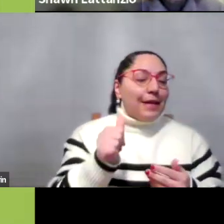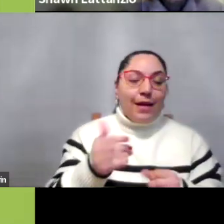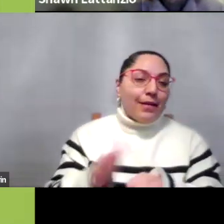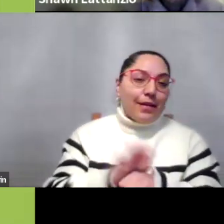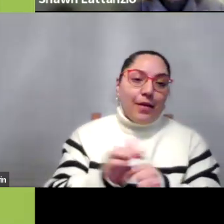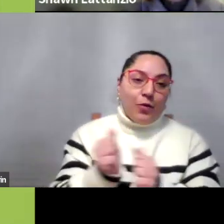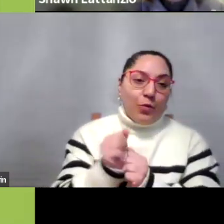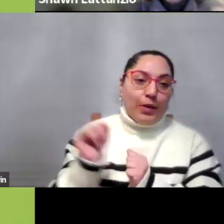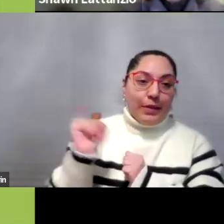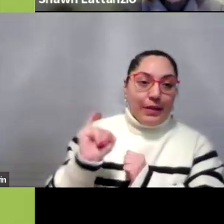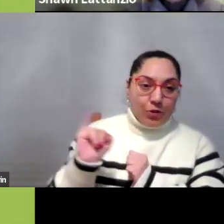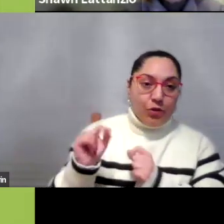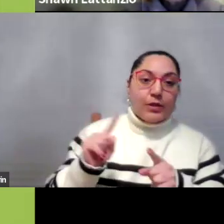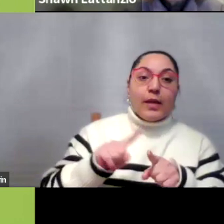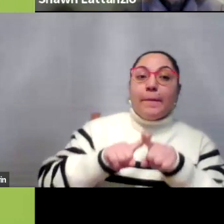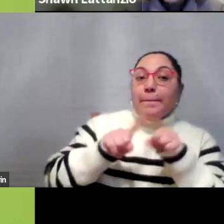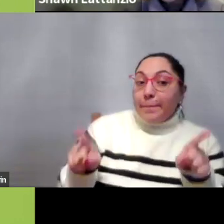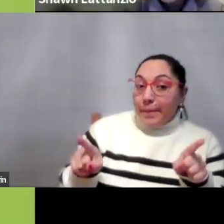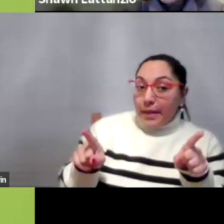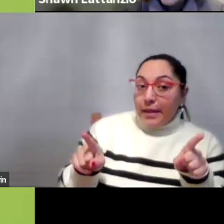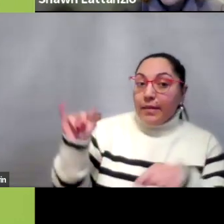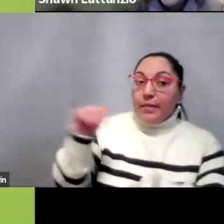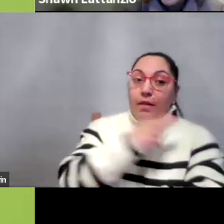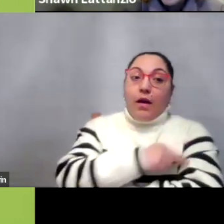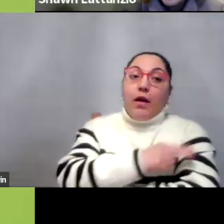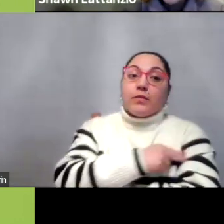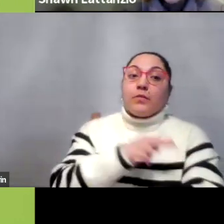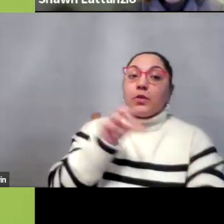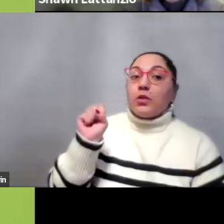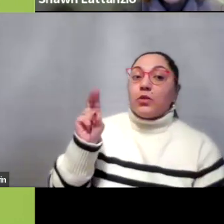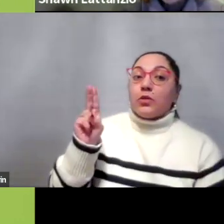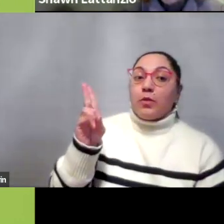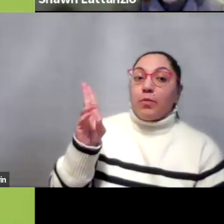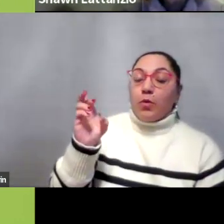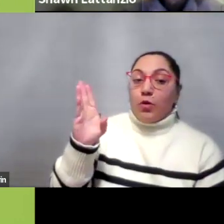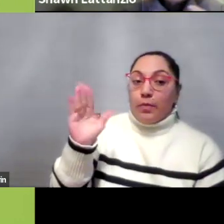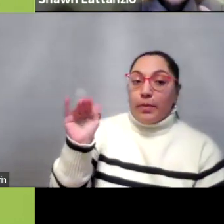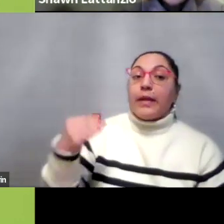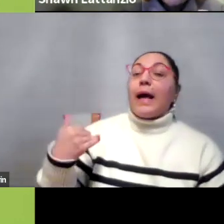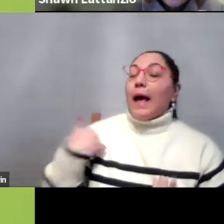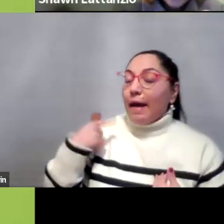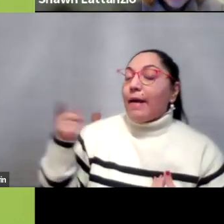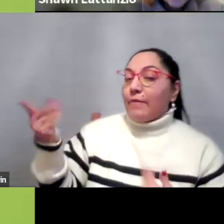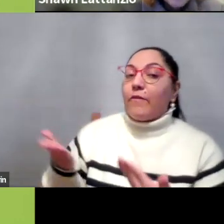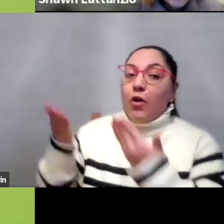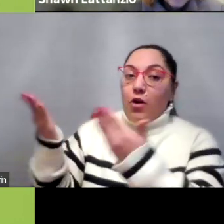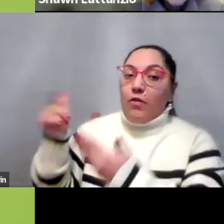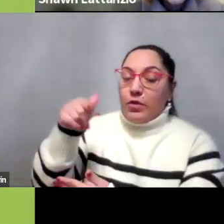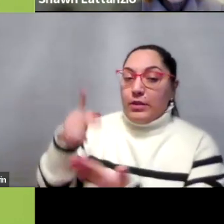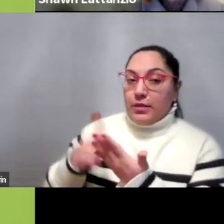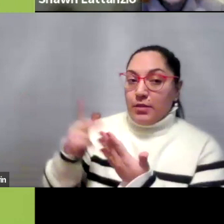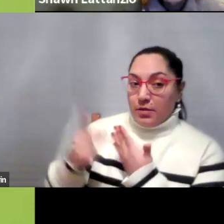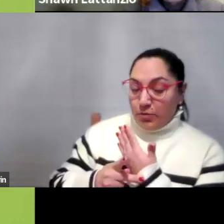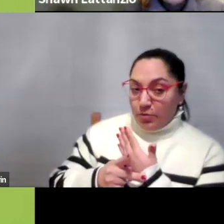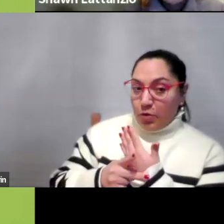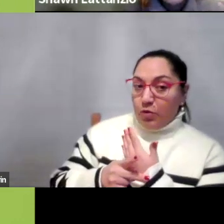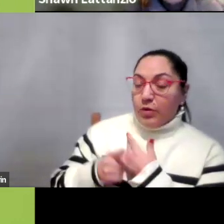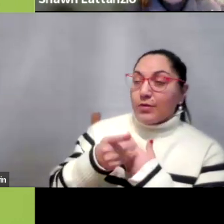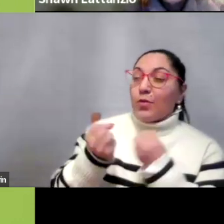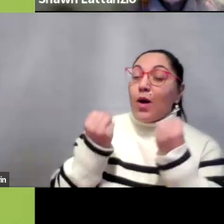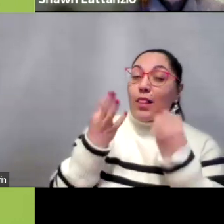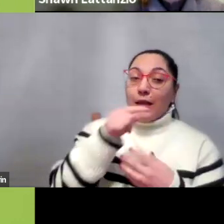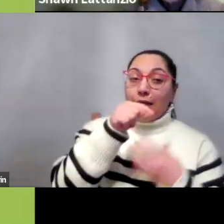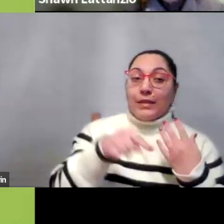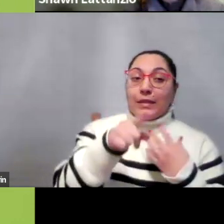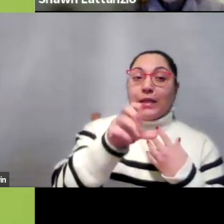medical assistance, but Suburban Hospital does provide psychoeducation and a level 1 outpatient treatment services. A lot of these